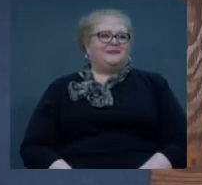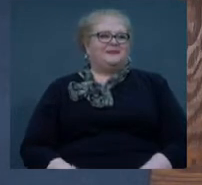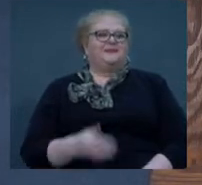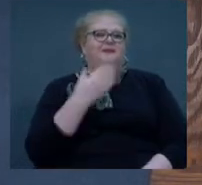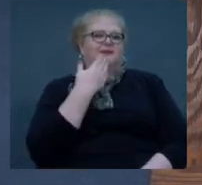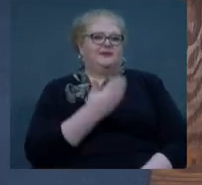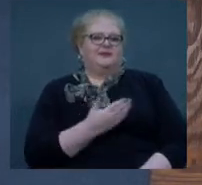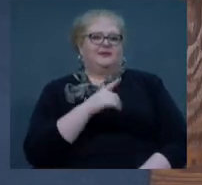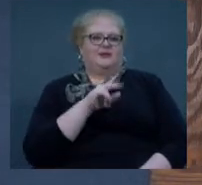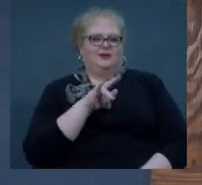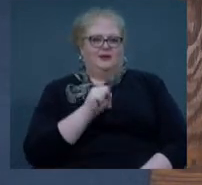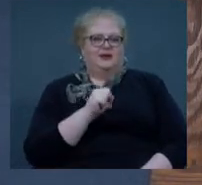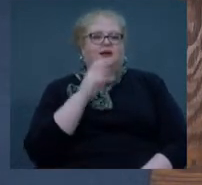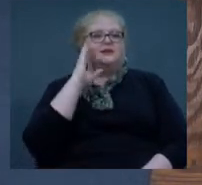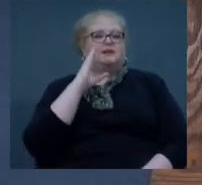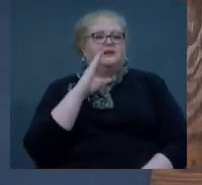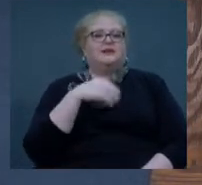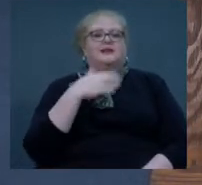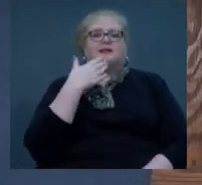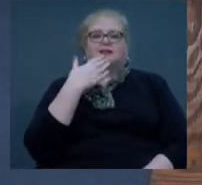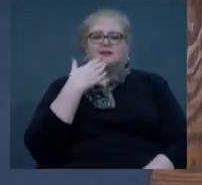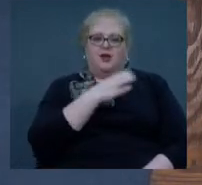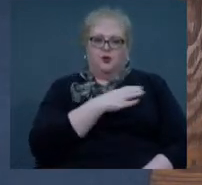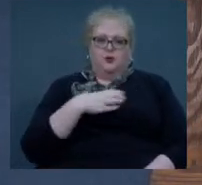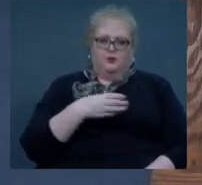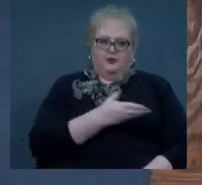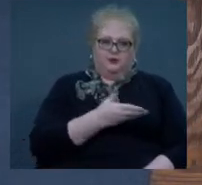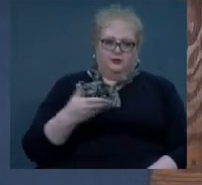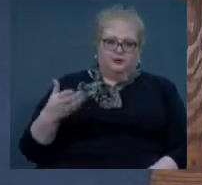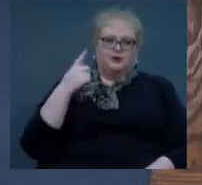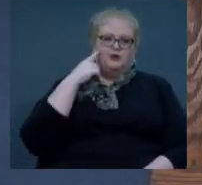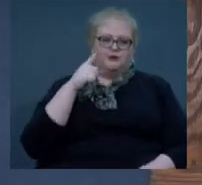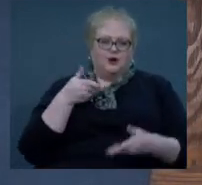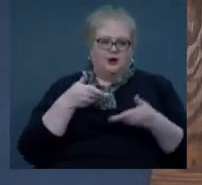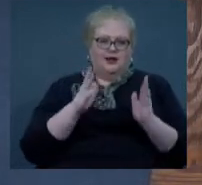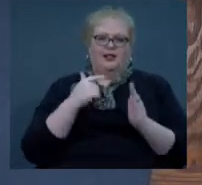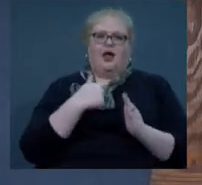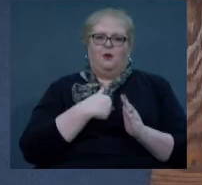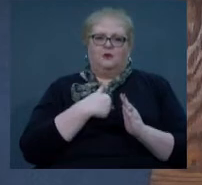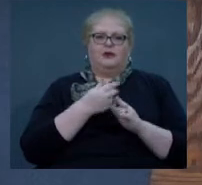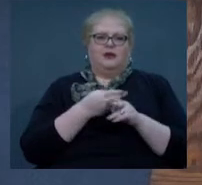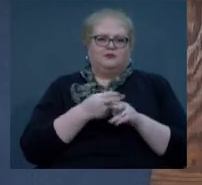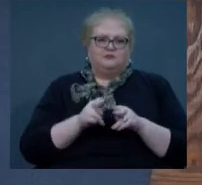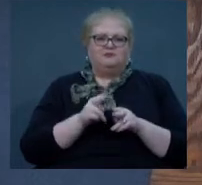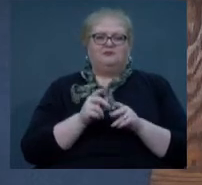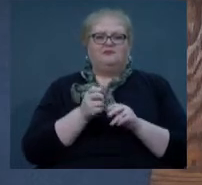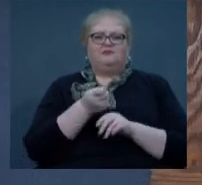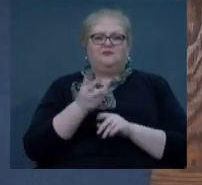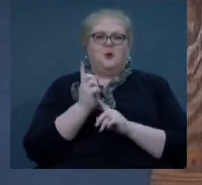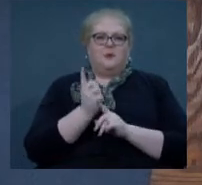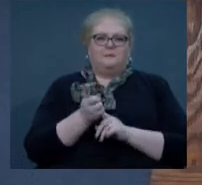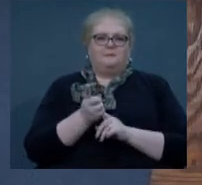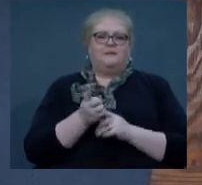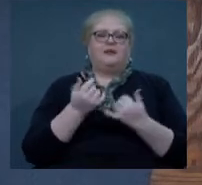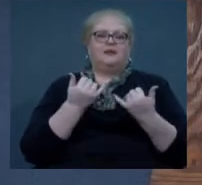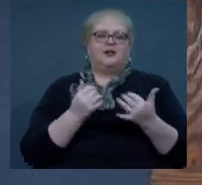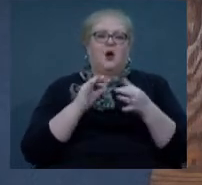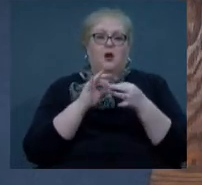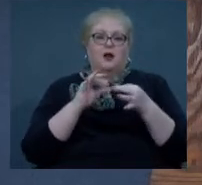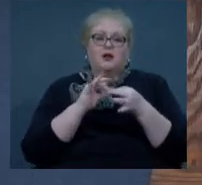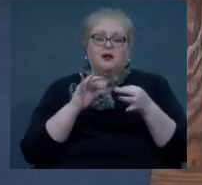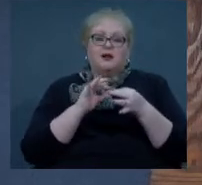Thank you, Lewis, and thank you to the commissioners for indulging me for a few minutes. To frame my